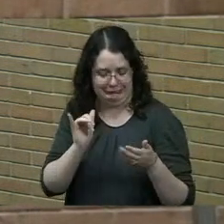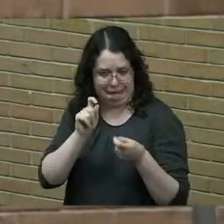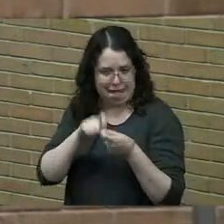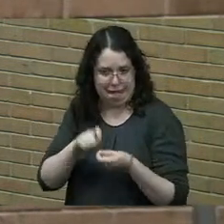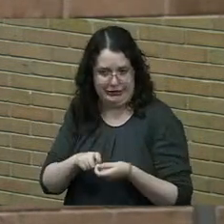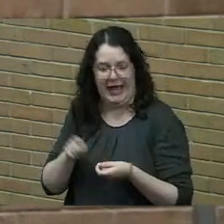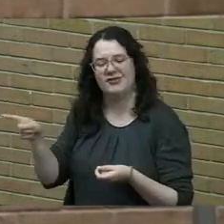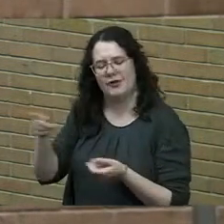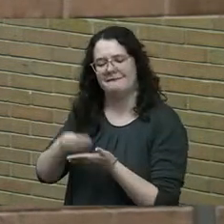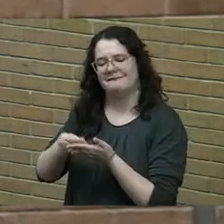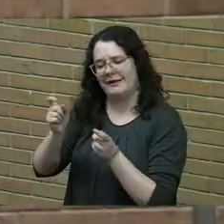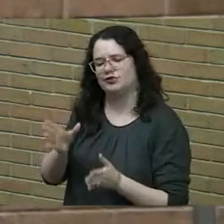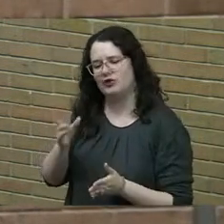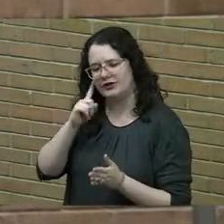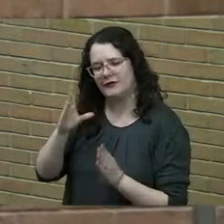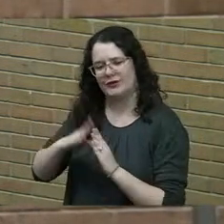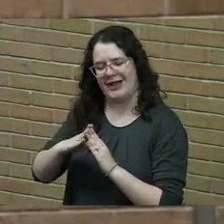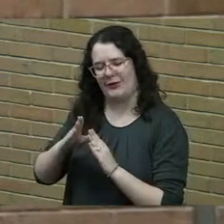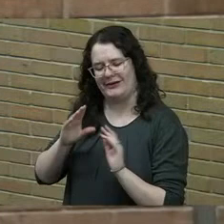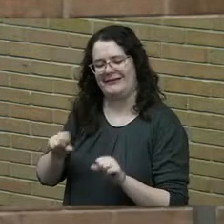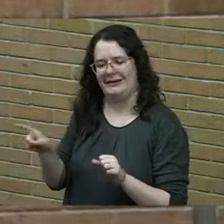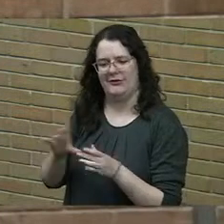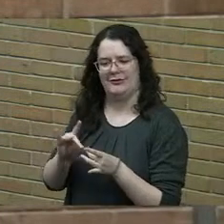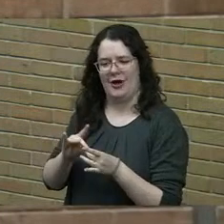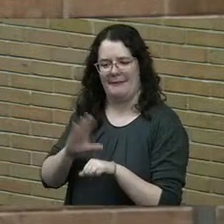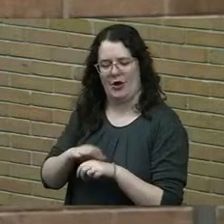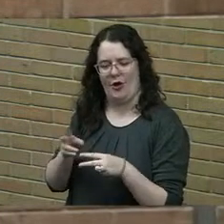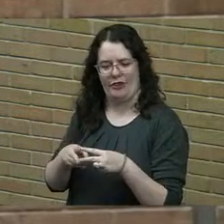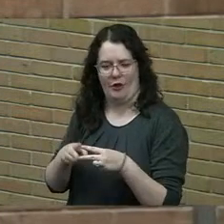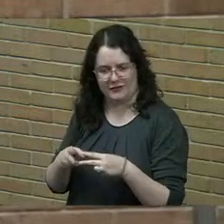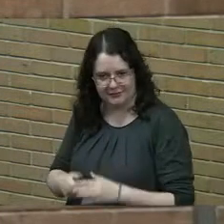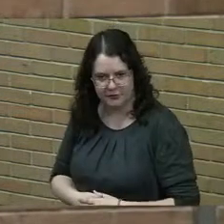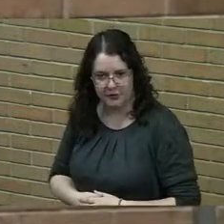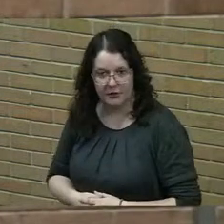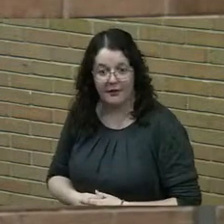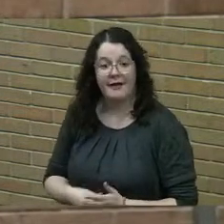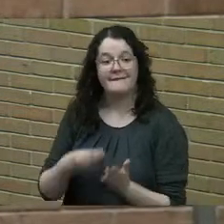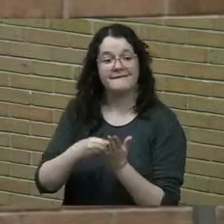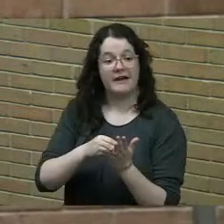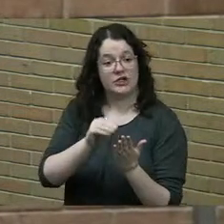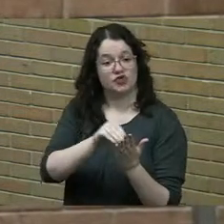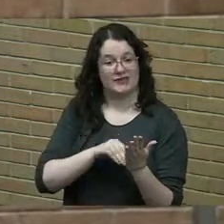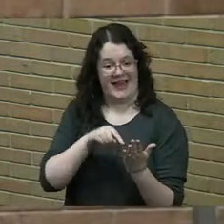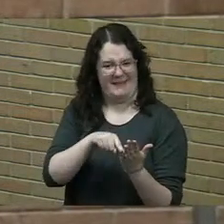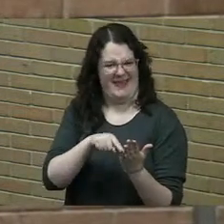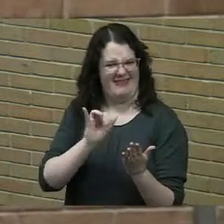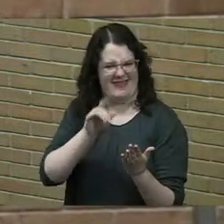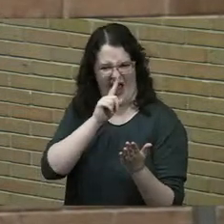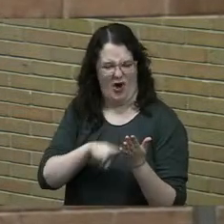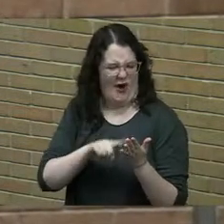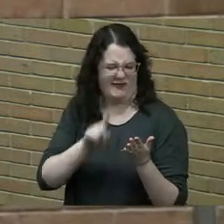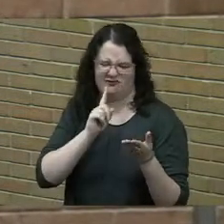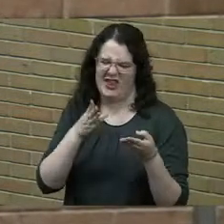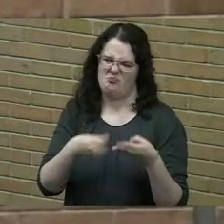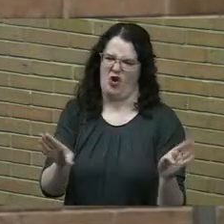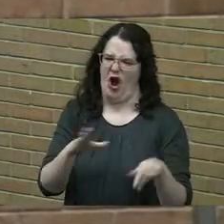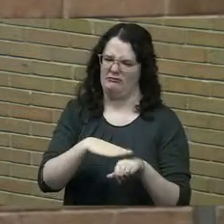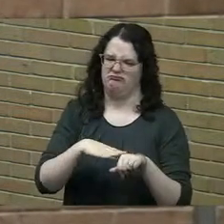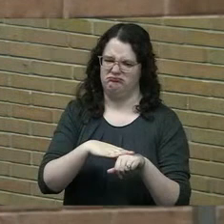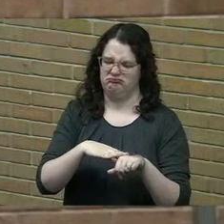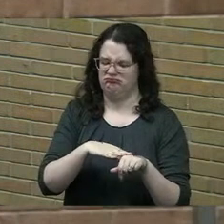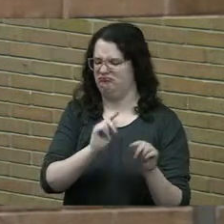for the town would be able to comment on those questions. The financial statement audit is very broad and based